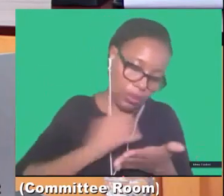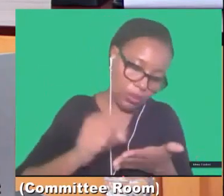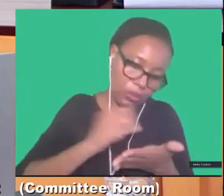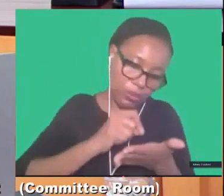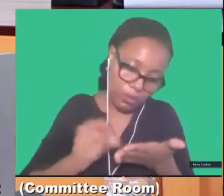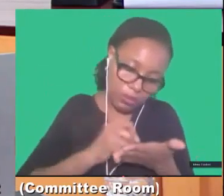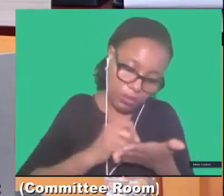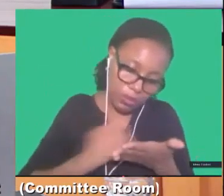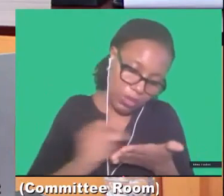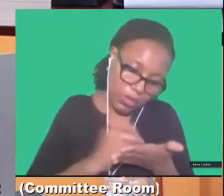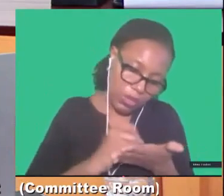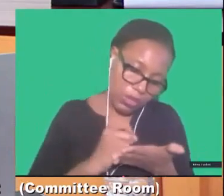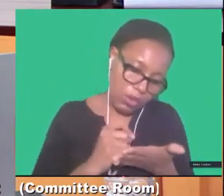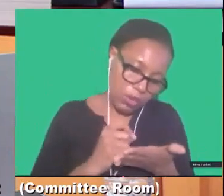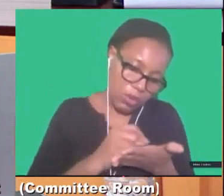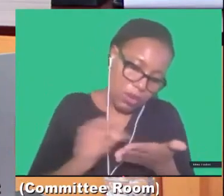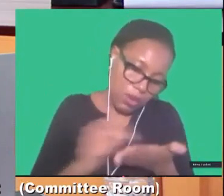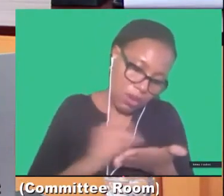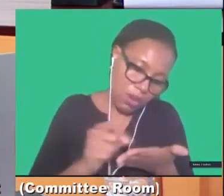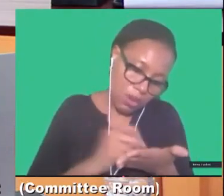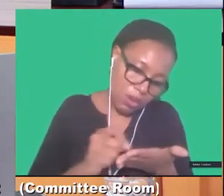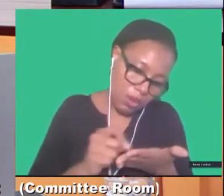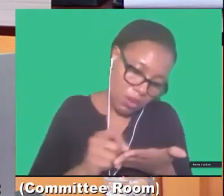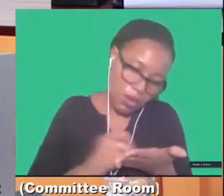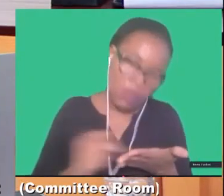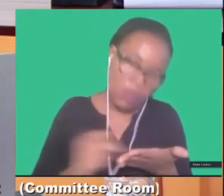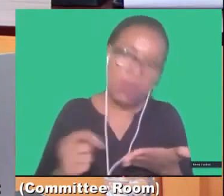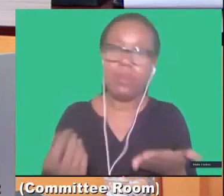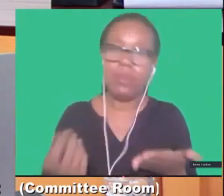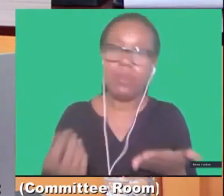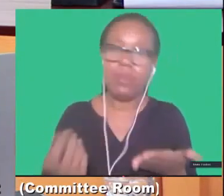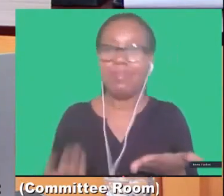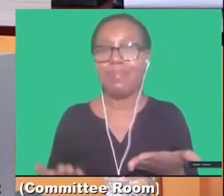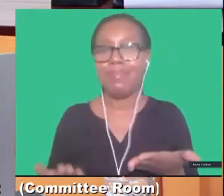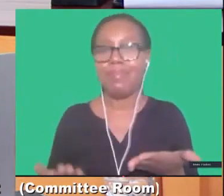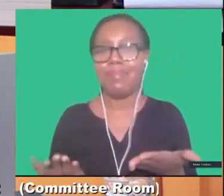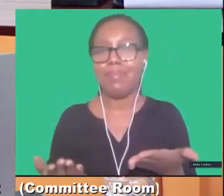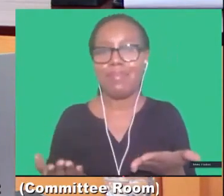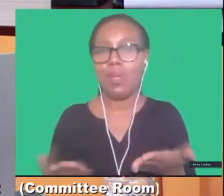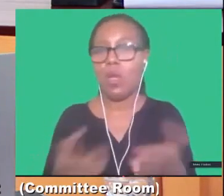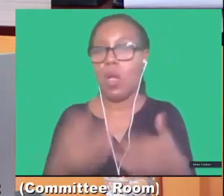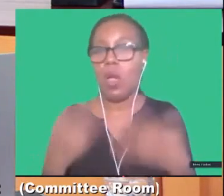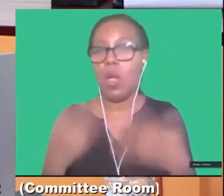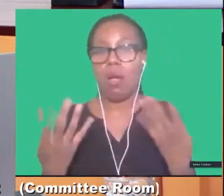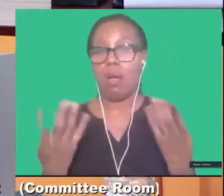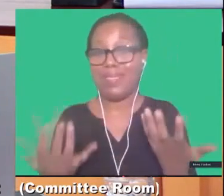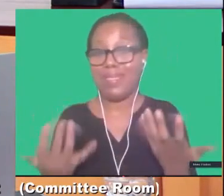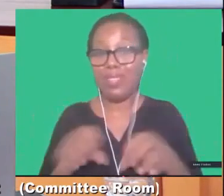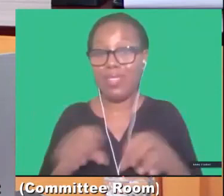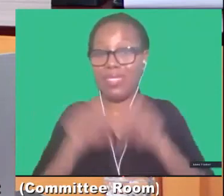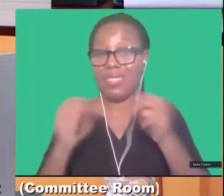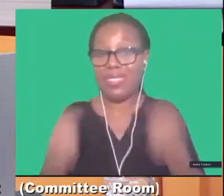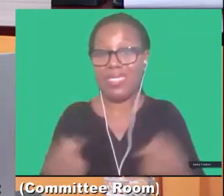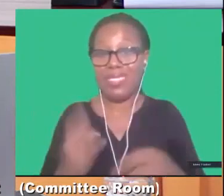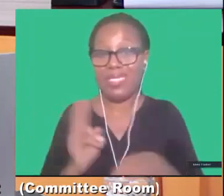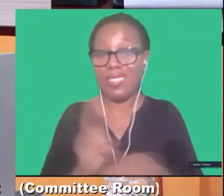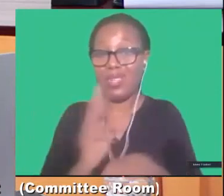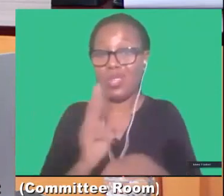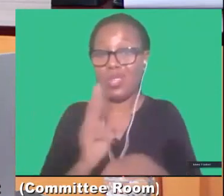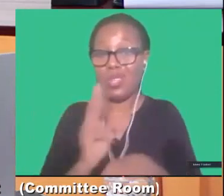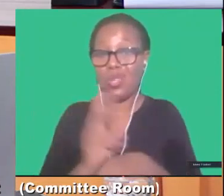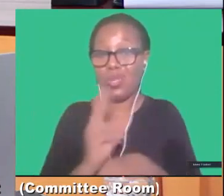the AS400 platform that we currently use. So these will all be included on